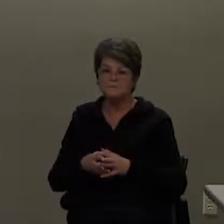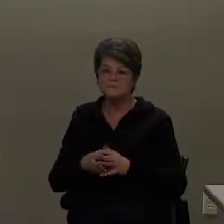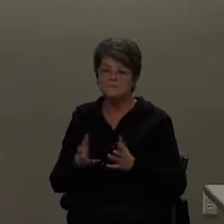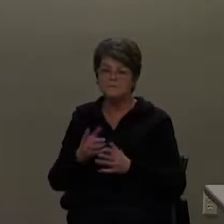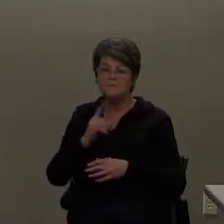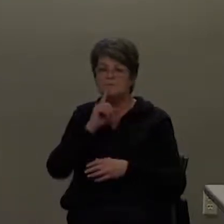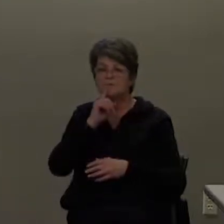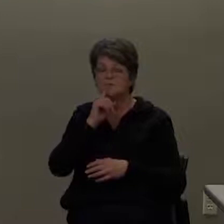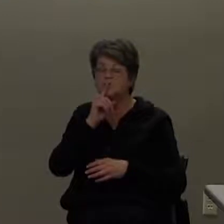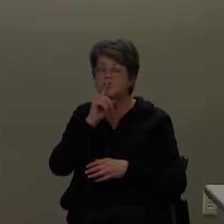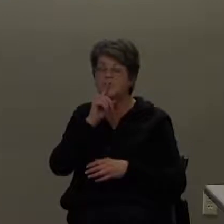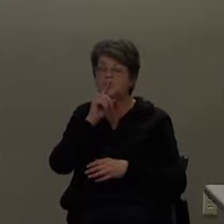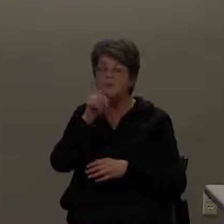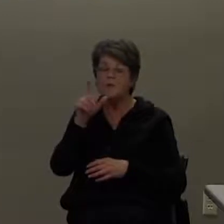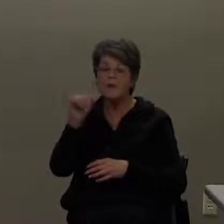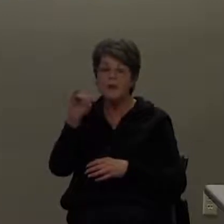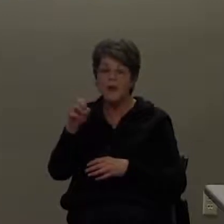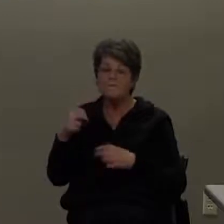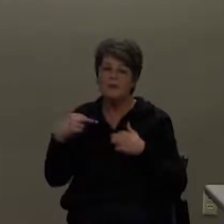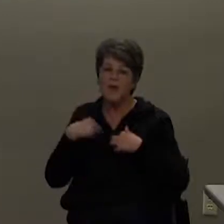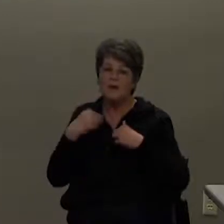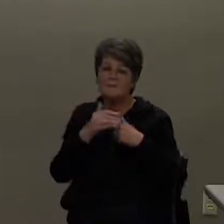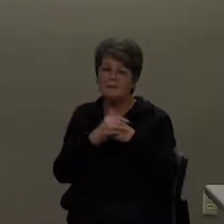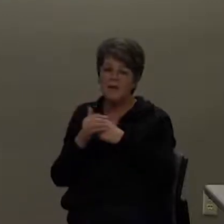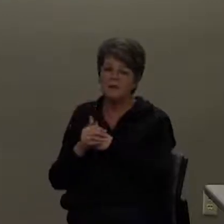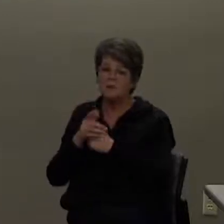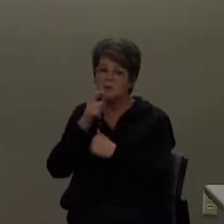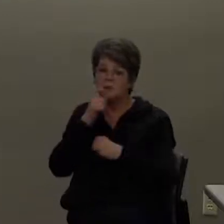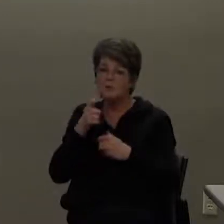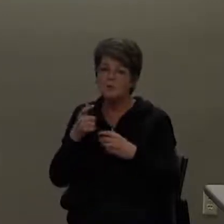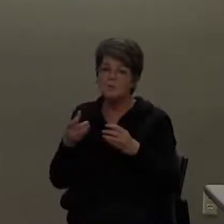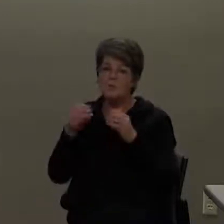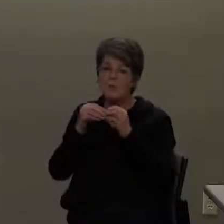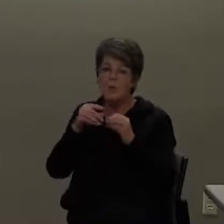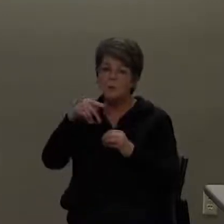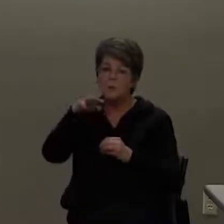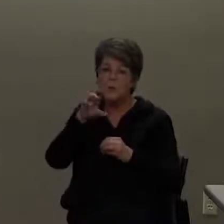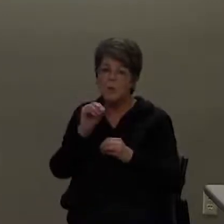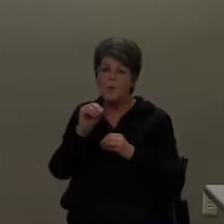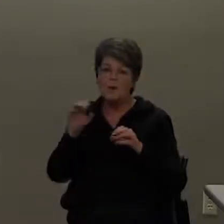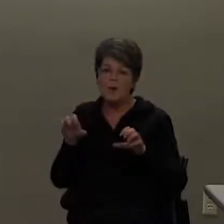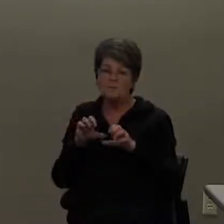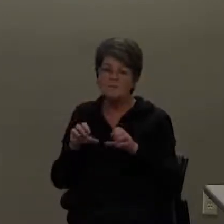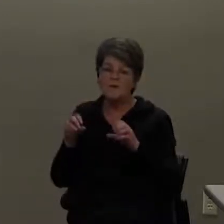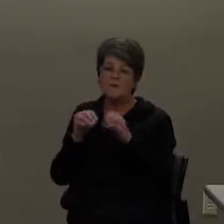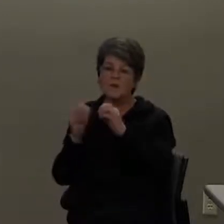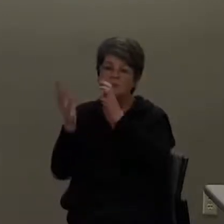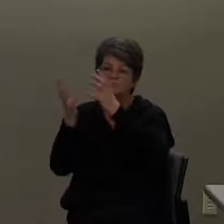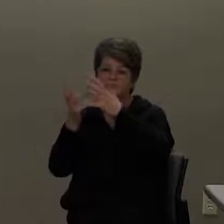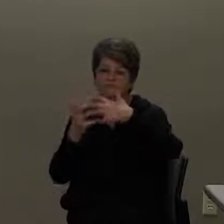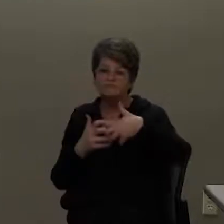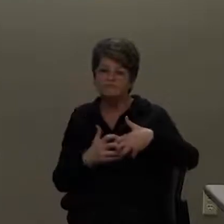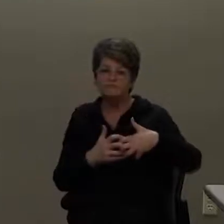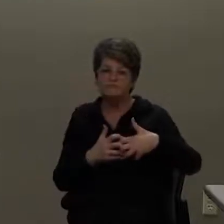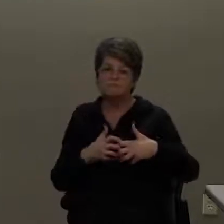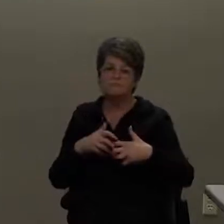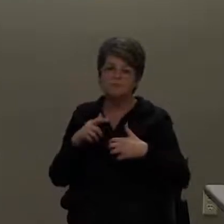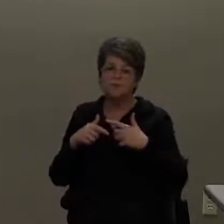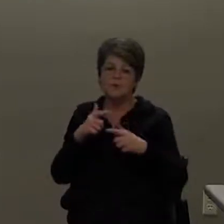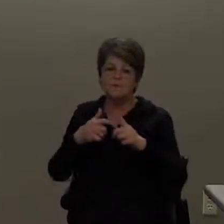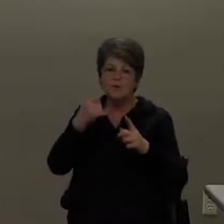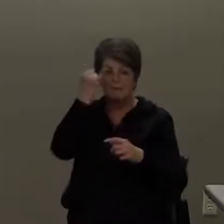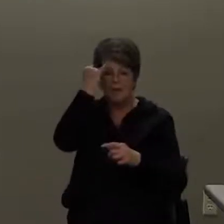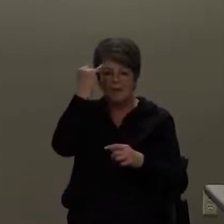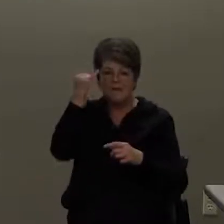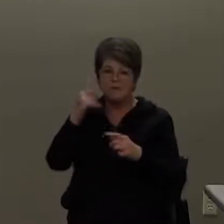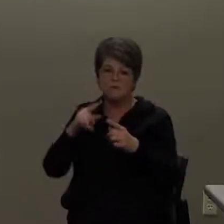The reality is that we have neighbors that are much more proactive and much more streamlined than we are in going from idea